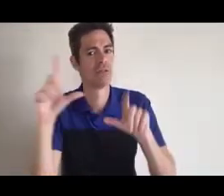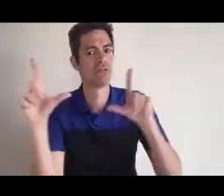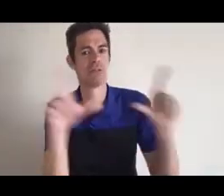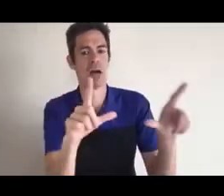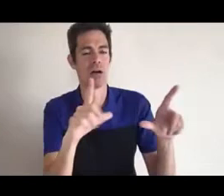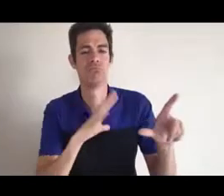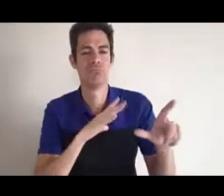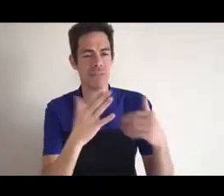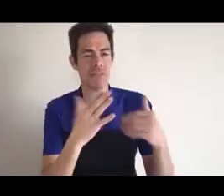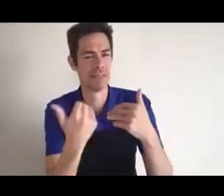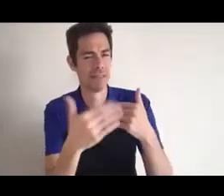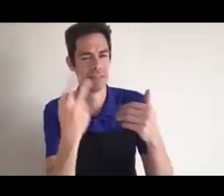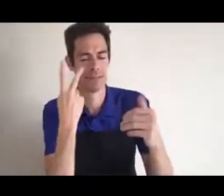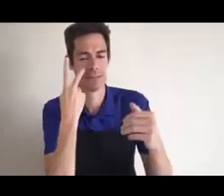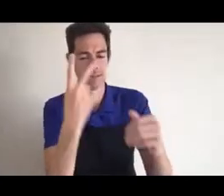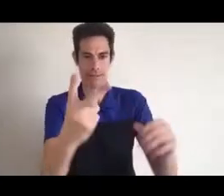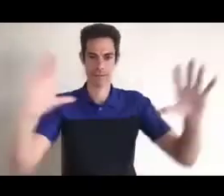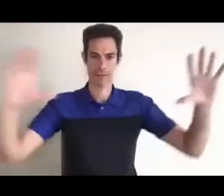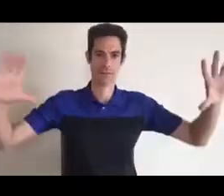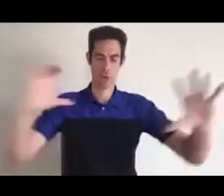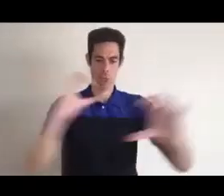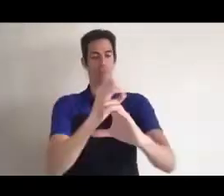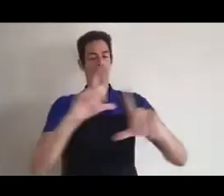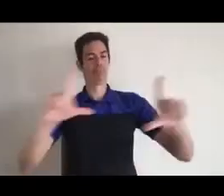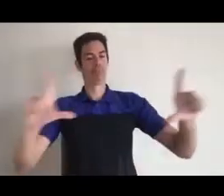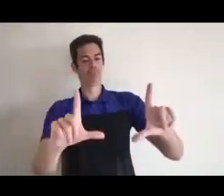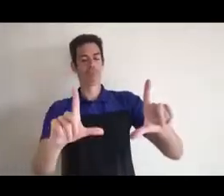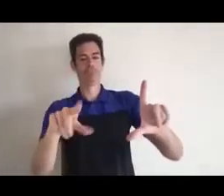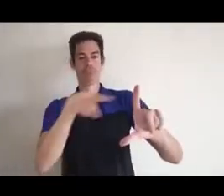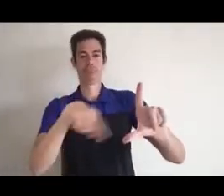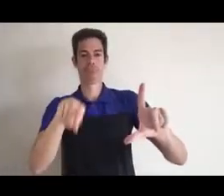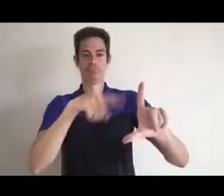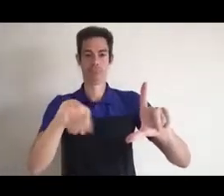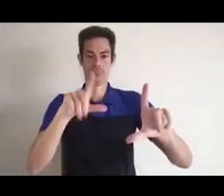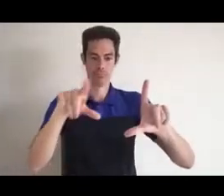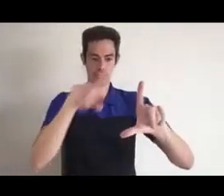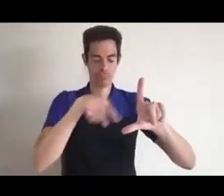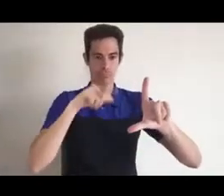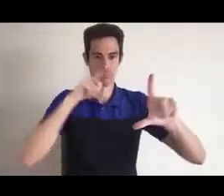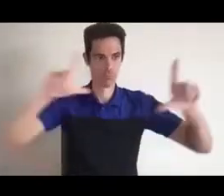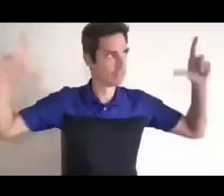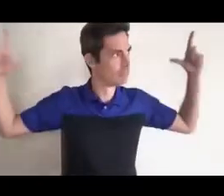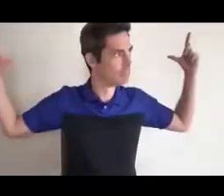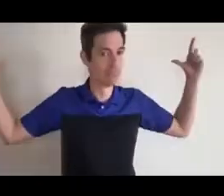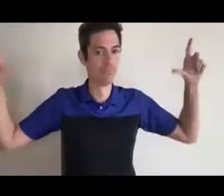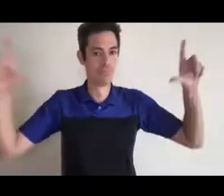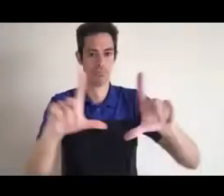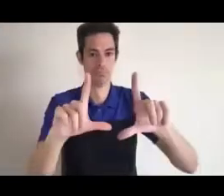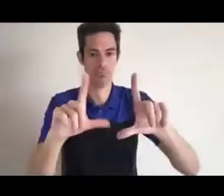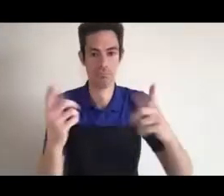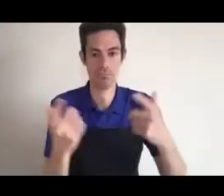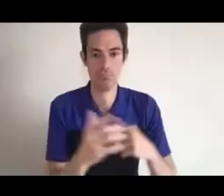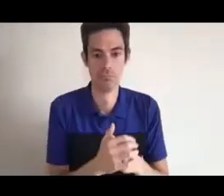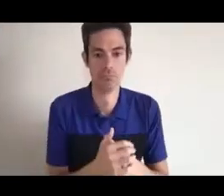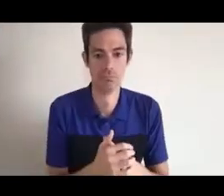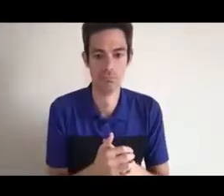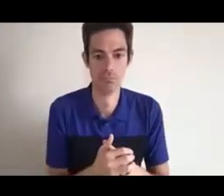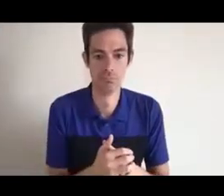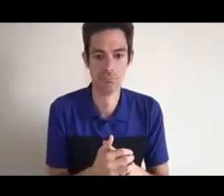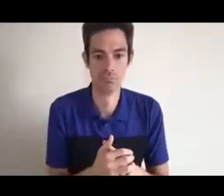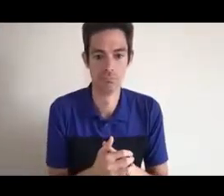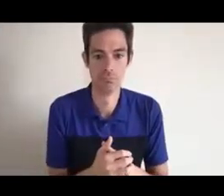So this explains a little bit more why it's so much easier to see everything in a smaller scene space as opposed